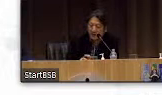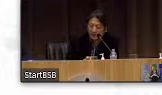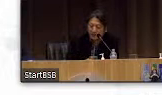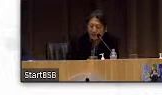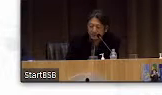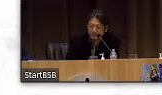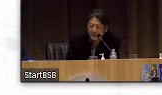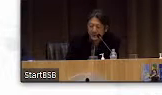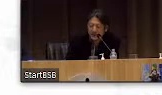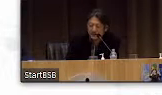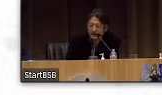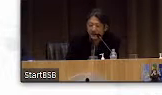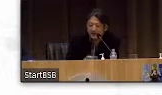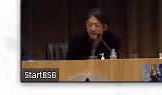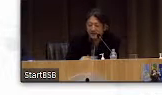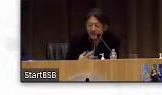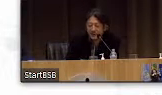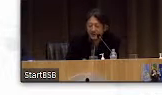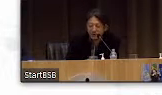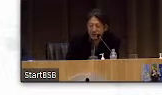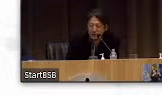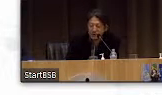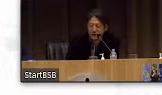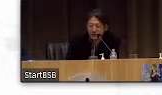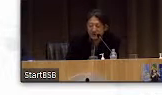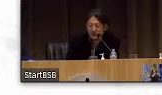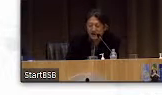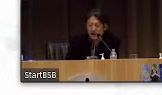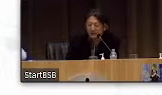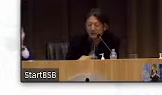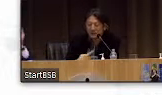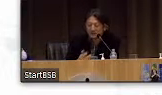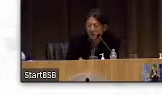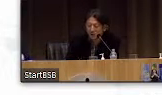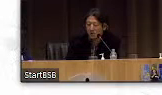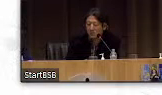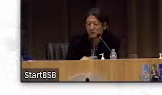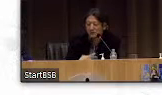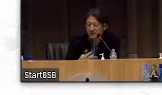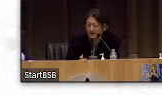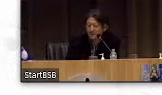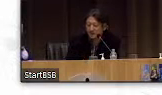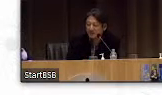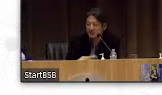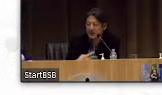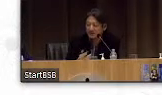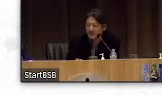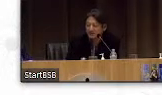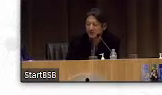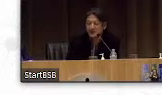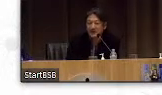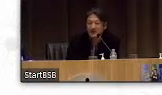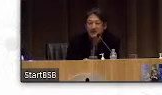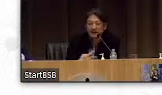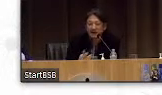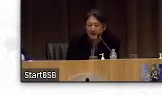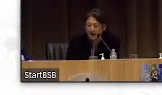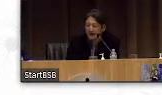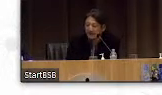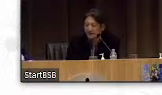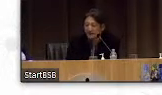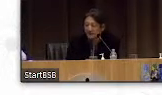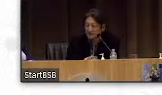this update. So this panel bring not only the number of case deaths, the